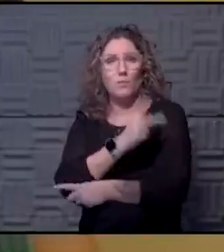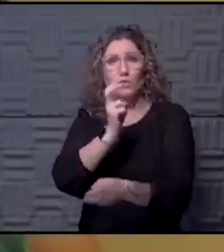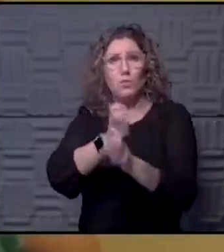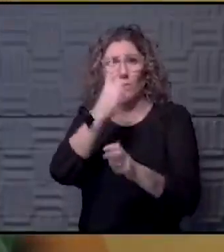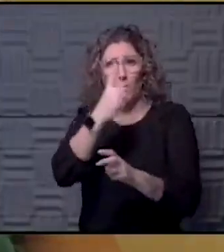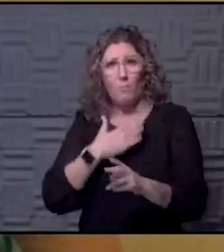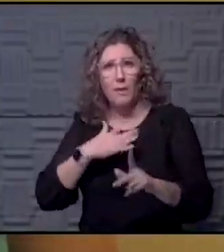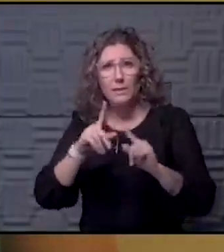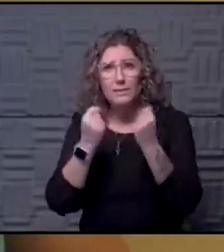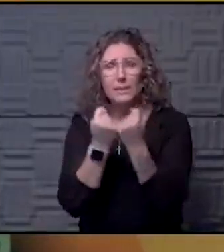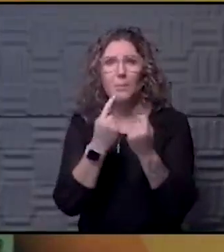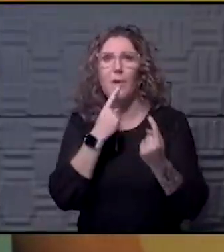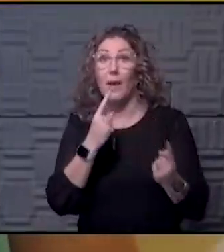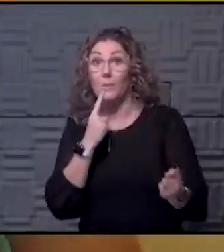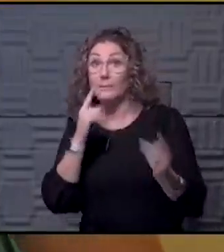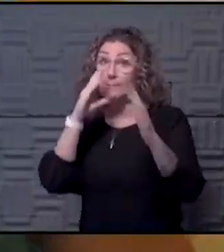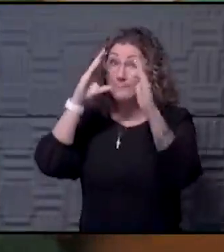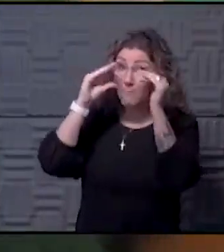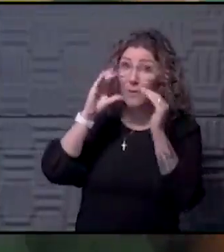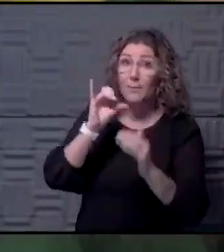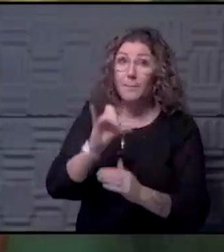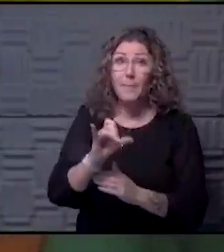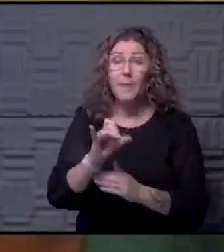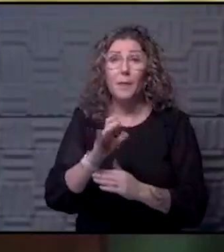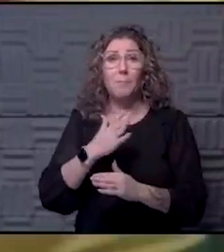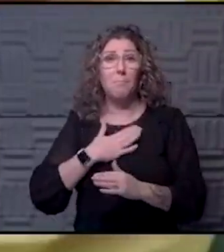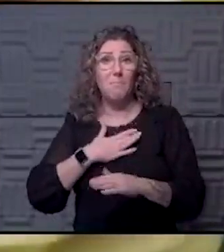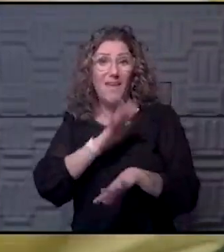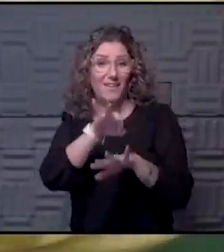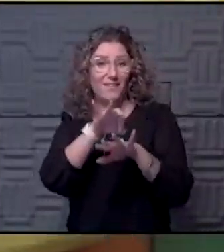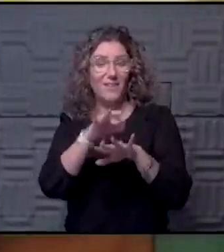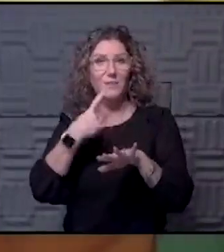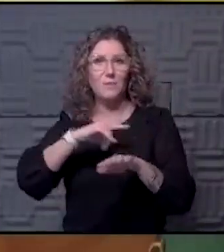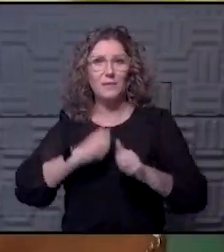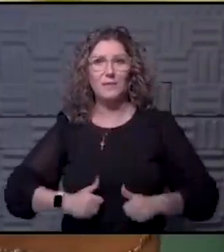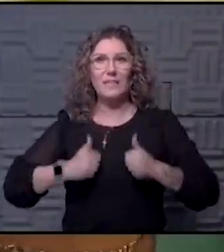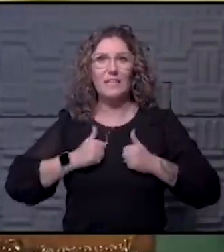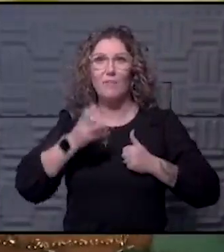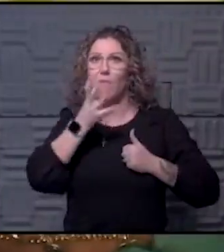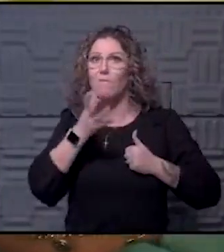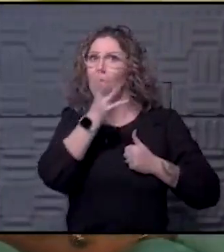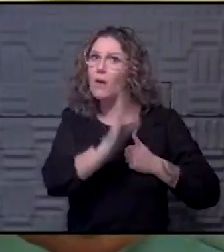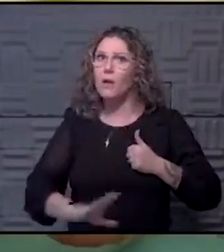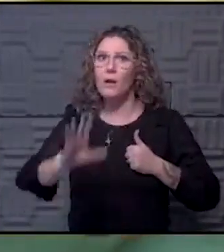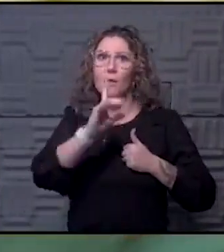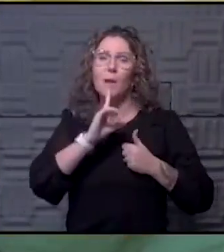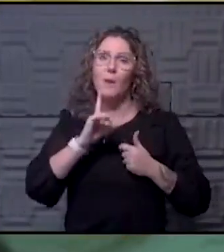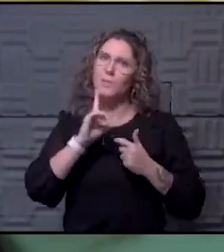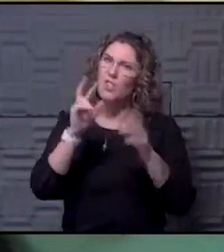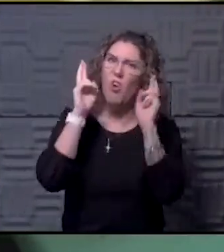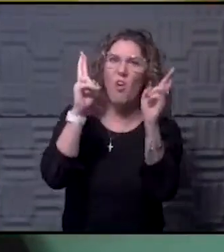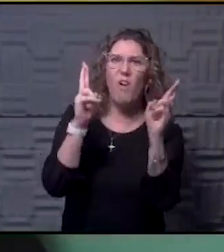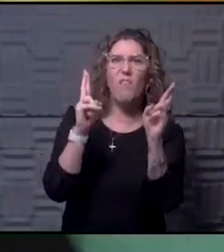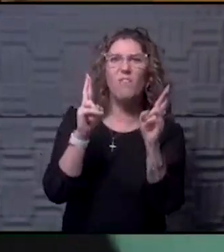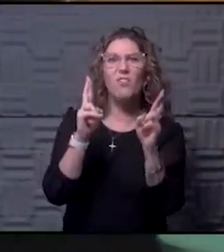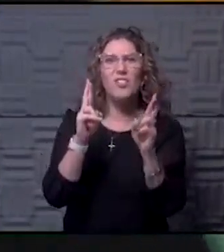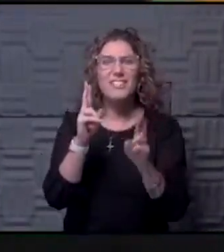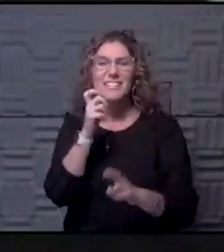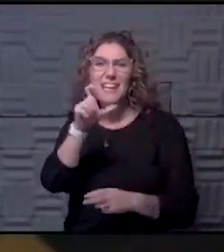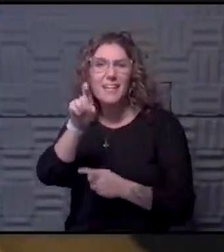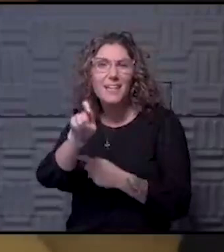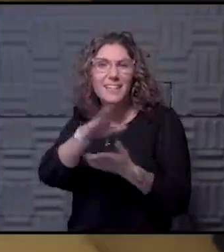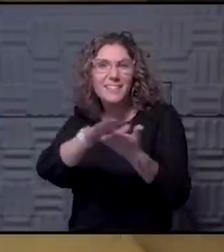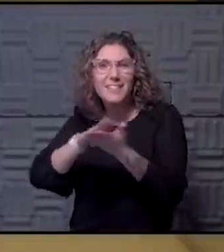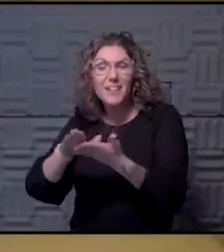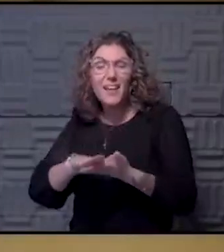I had anticipated that. My fiance and I live on a farm. I was super hopeful to get out of some chores this weekend and